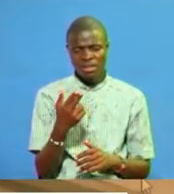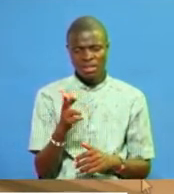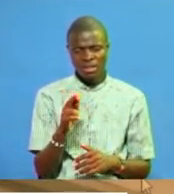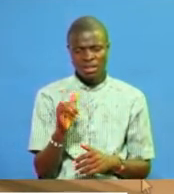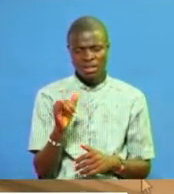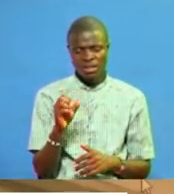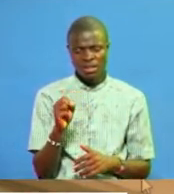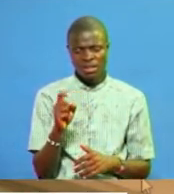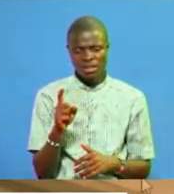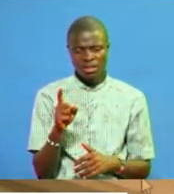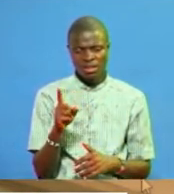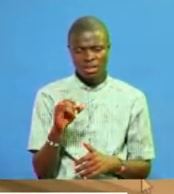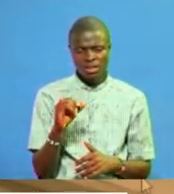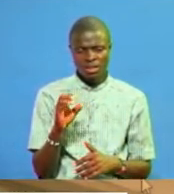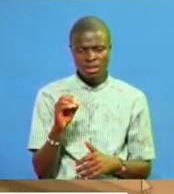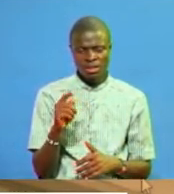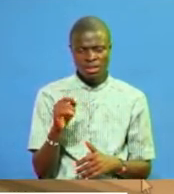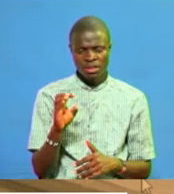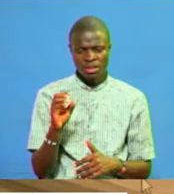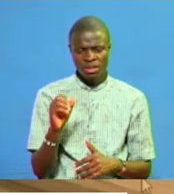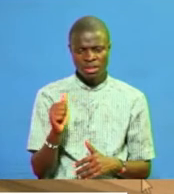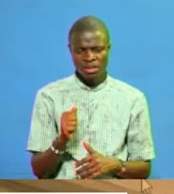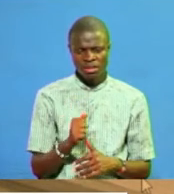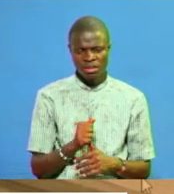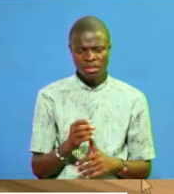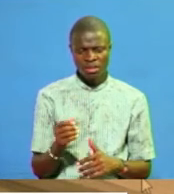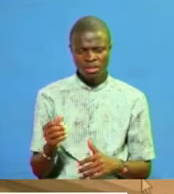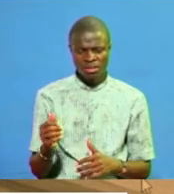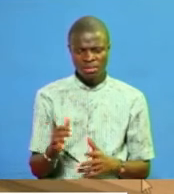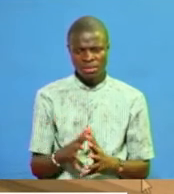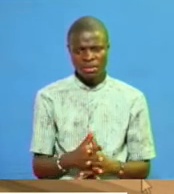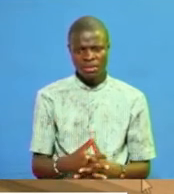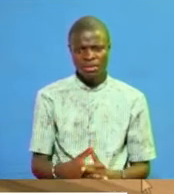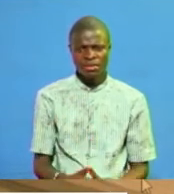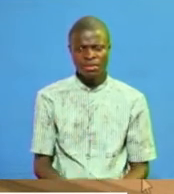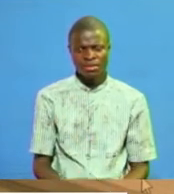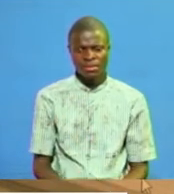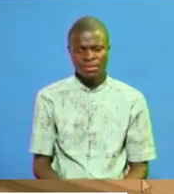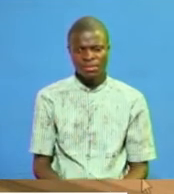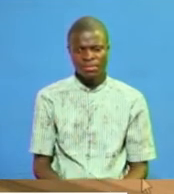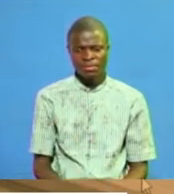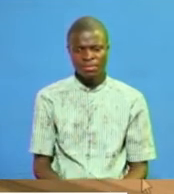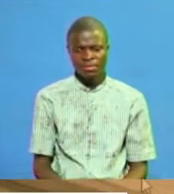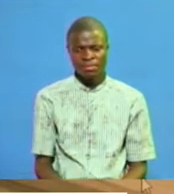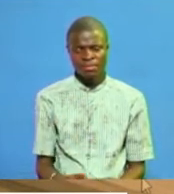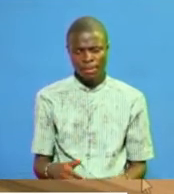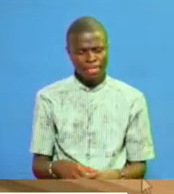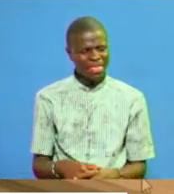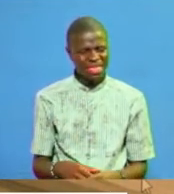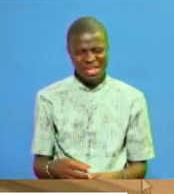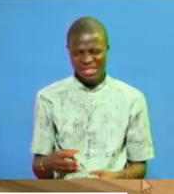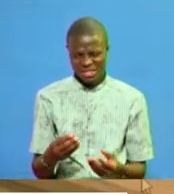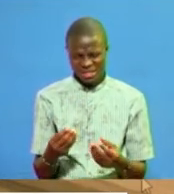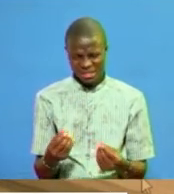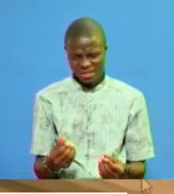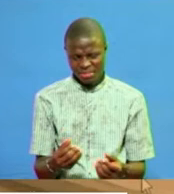that basically describes what financial security is. So in a simple term,